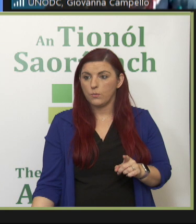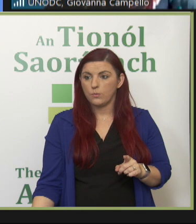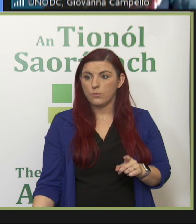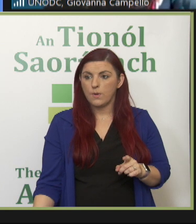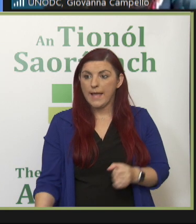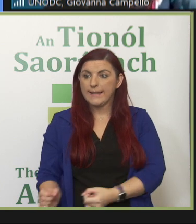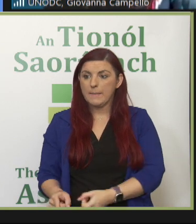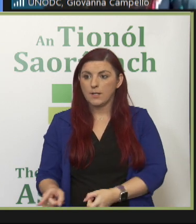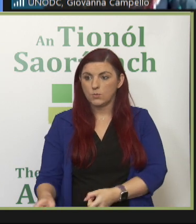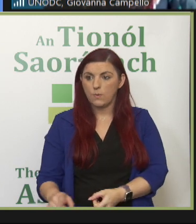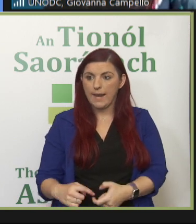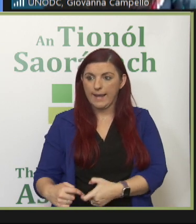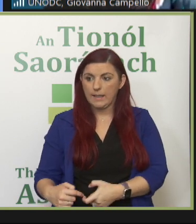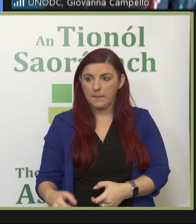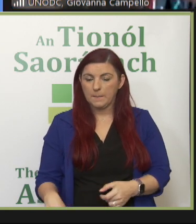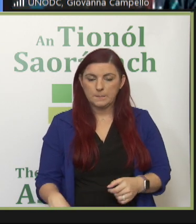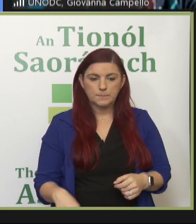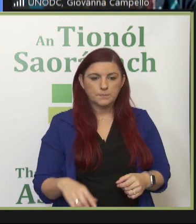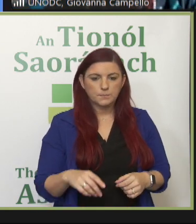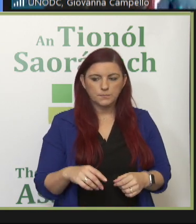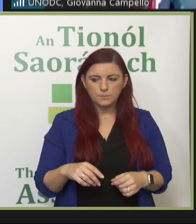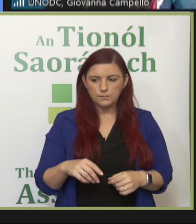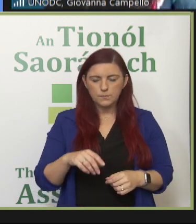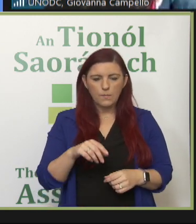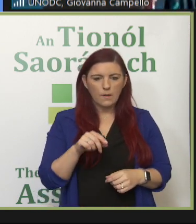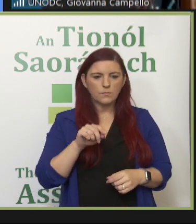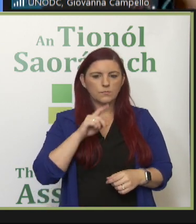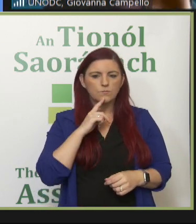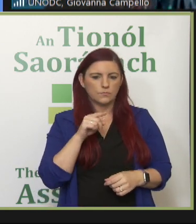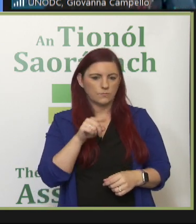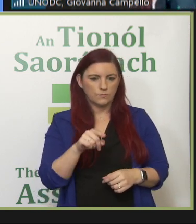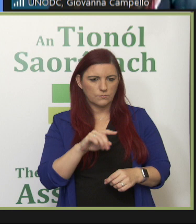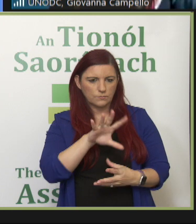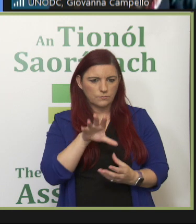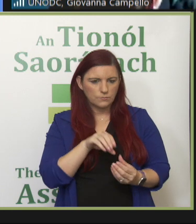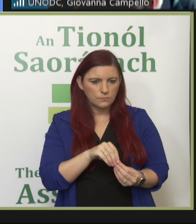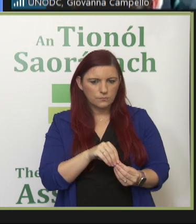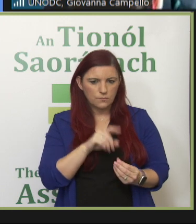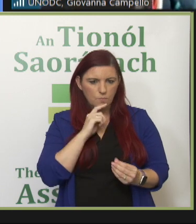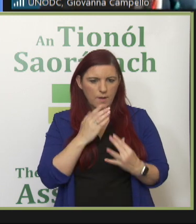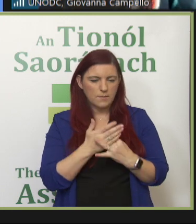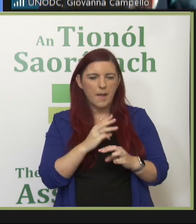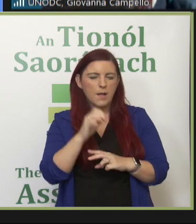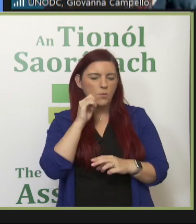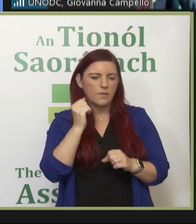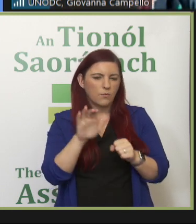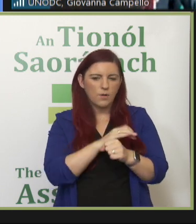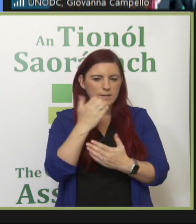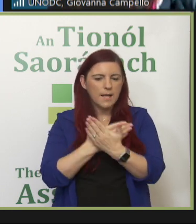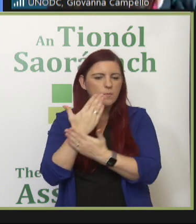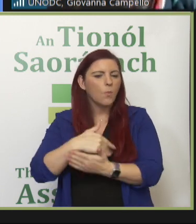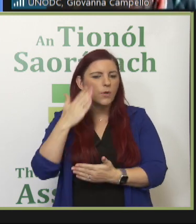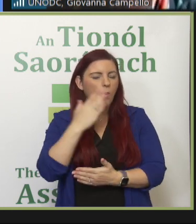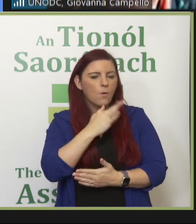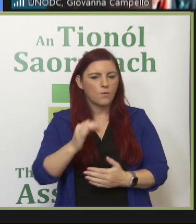In terms of overall amount of people, I don't have it on this slide, but we know from our